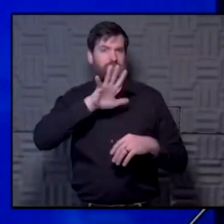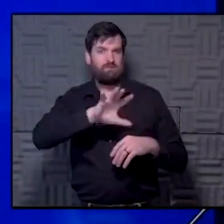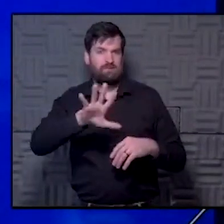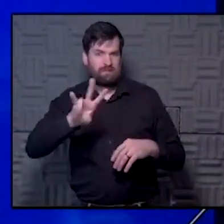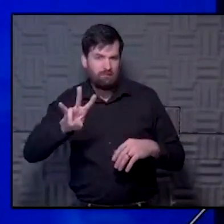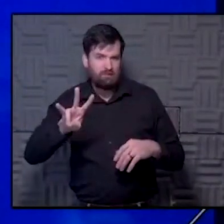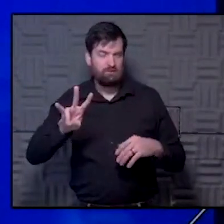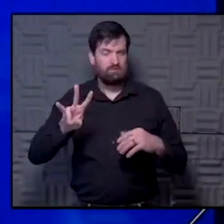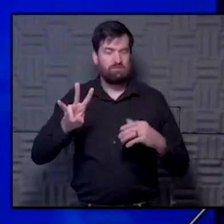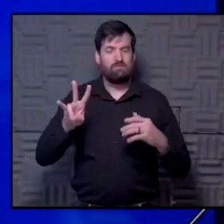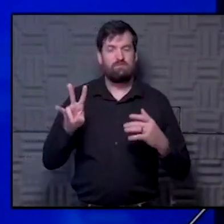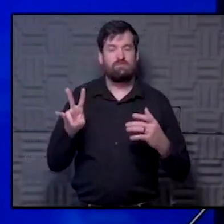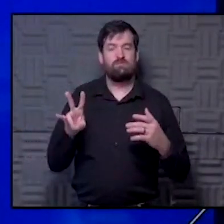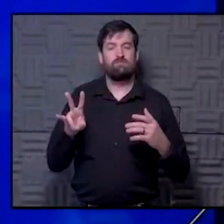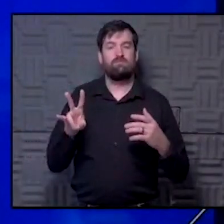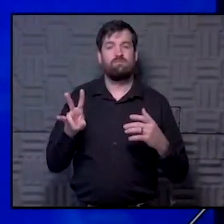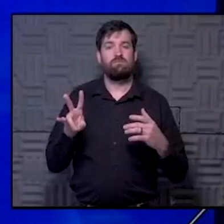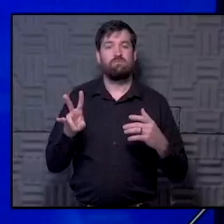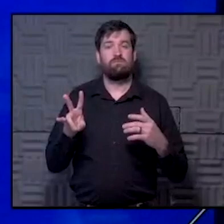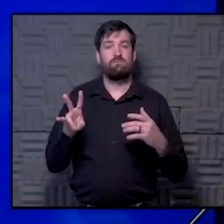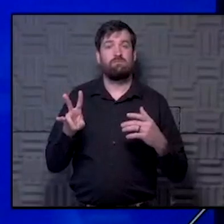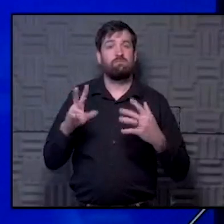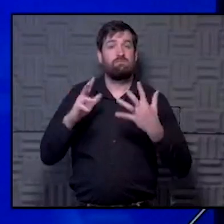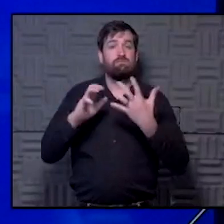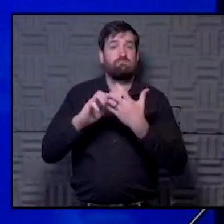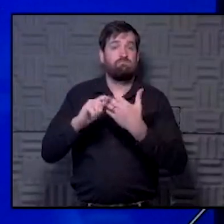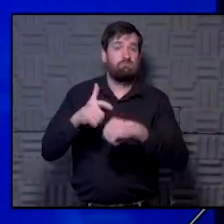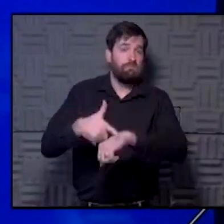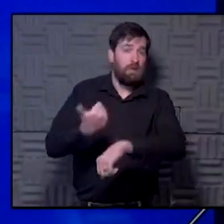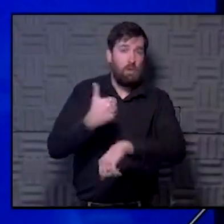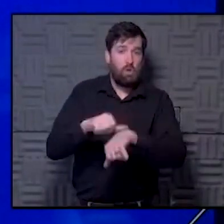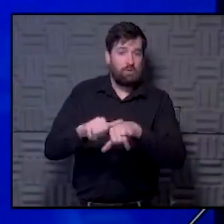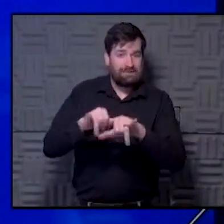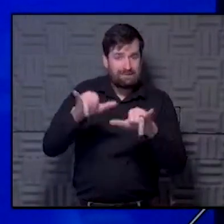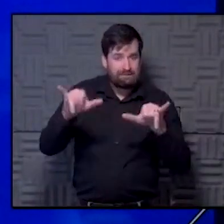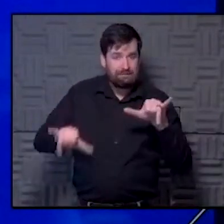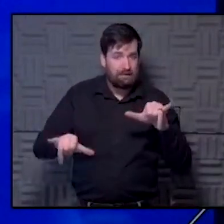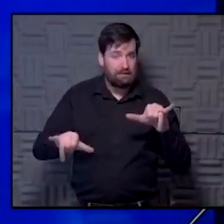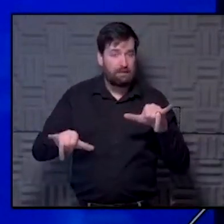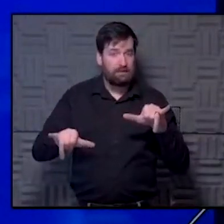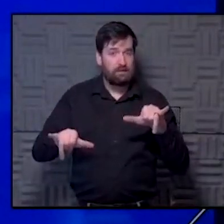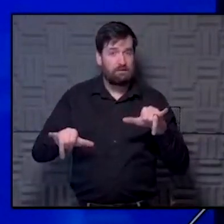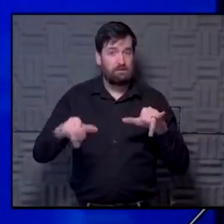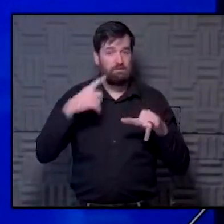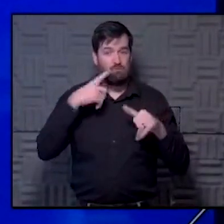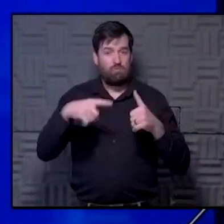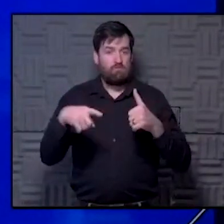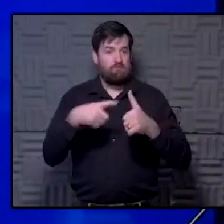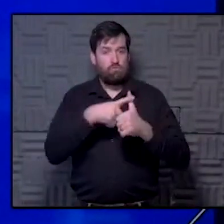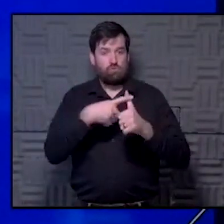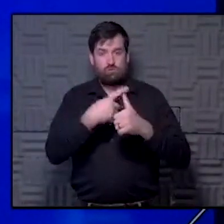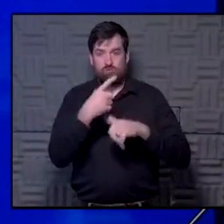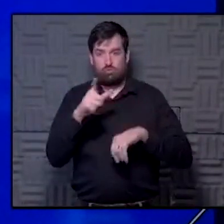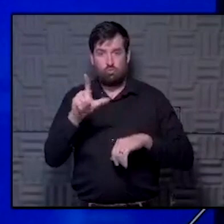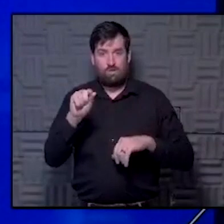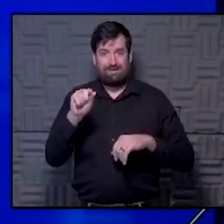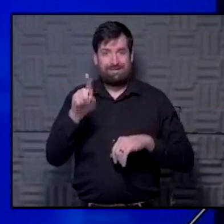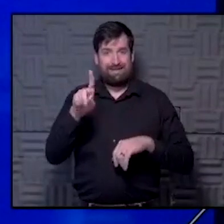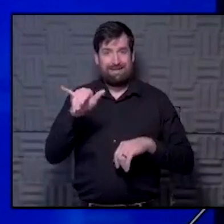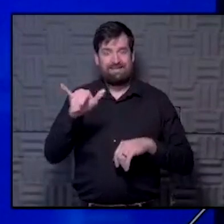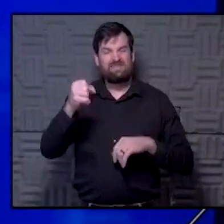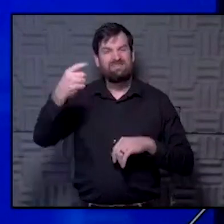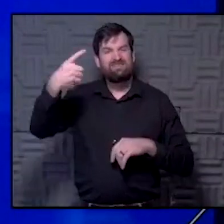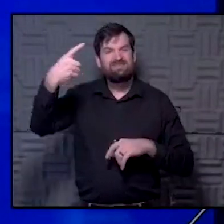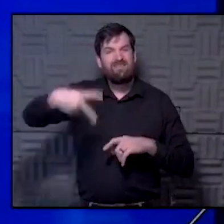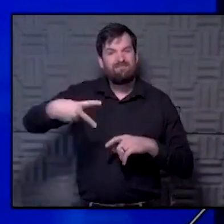been, the length of stay for those that have been discharged so far in the first 20 days of the month is down almost half of